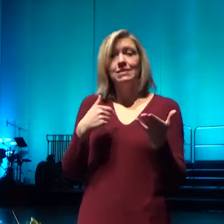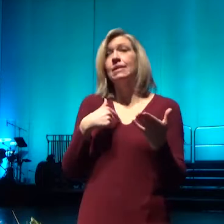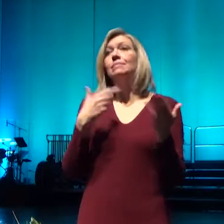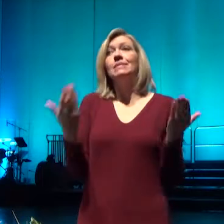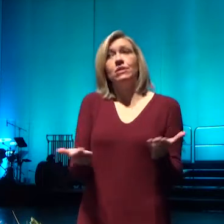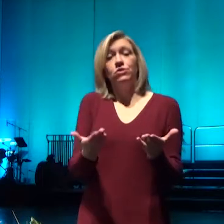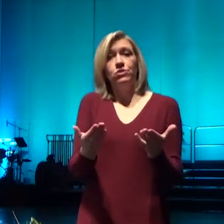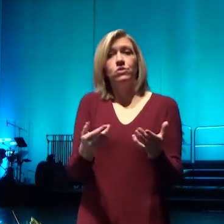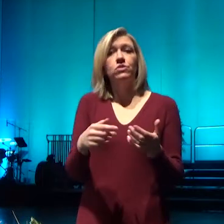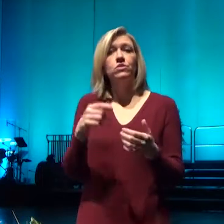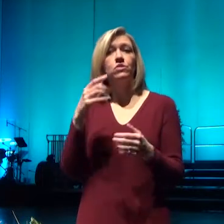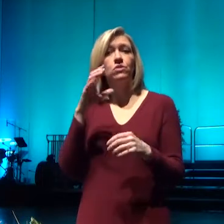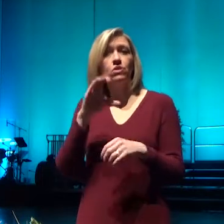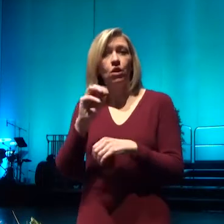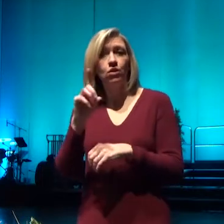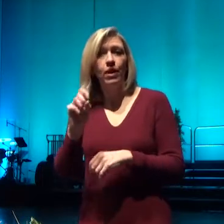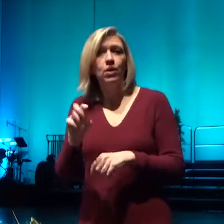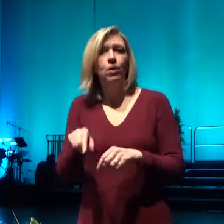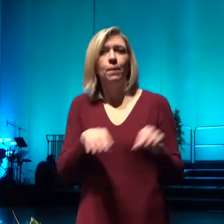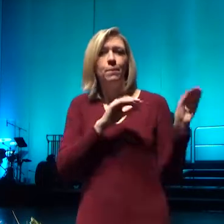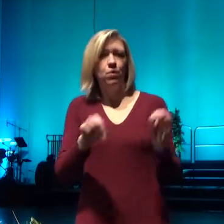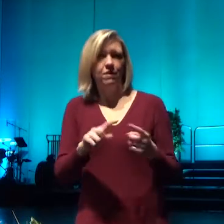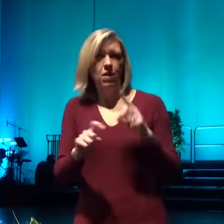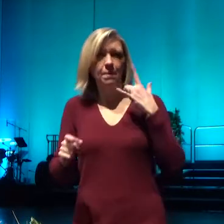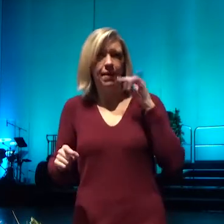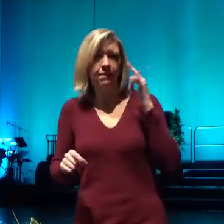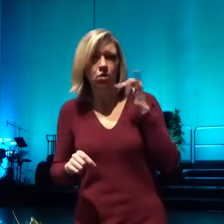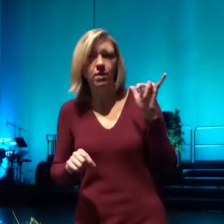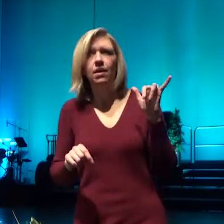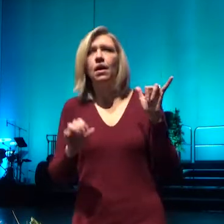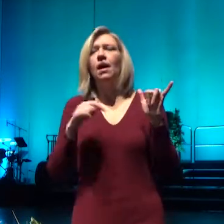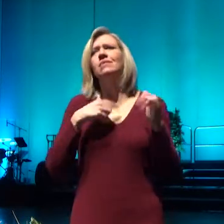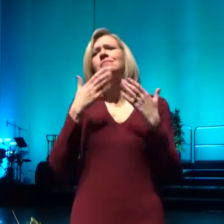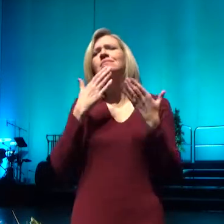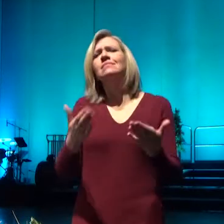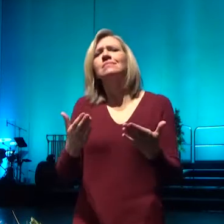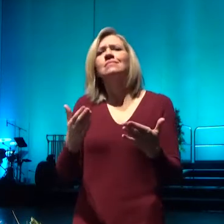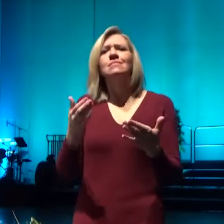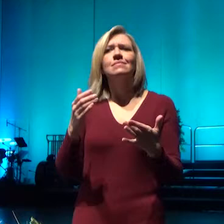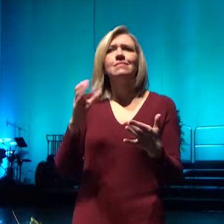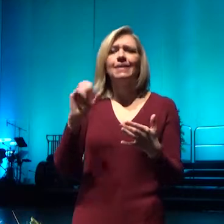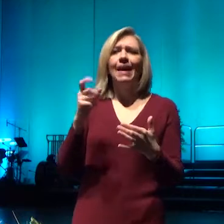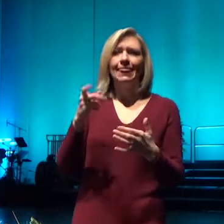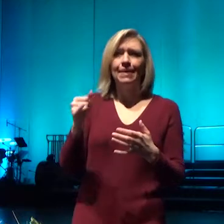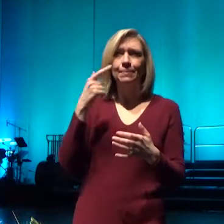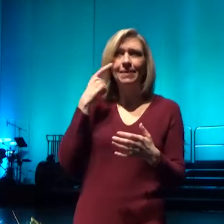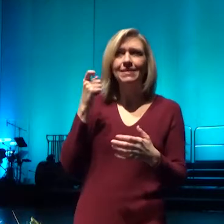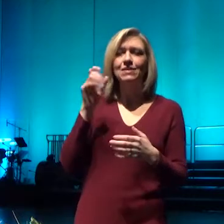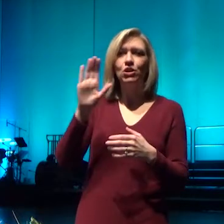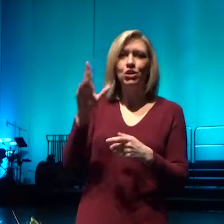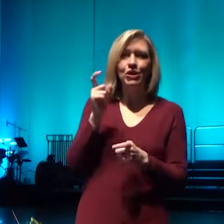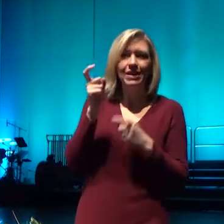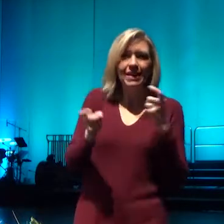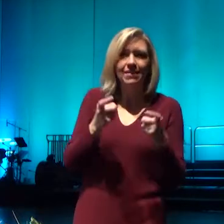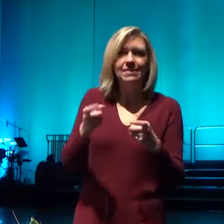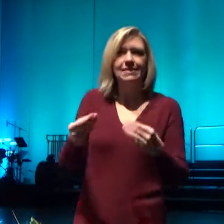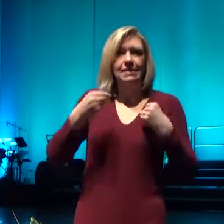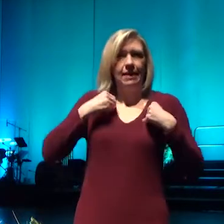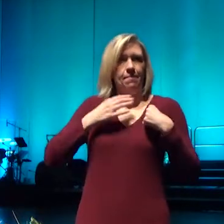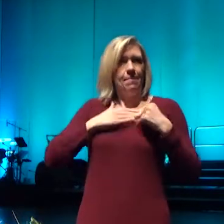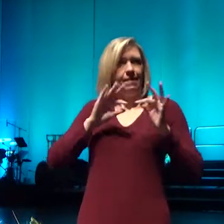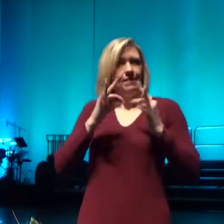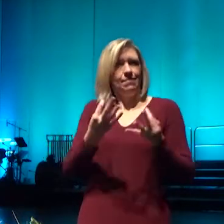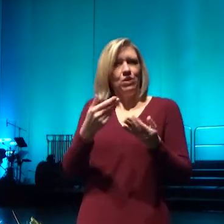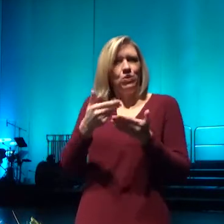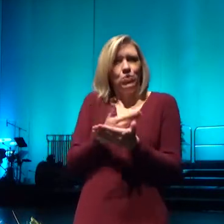just want to thank Kathy so much, because these gifts were something that allowed my family here to build a new tradition, to put them out and display. And so just so grateful